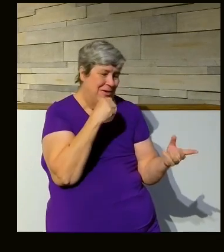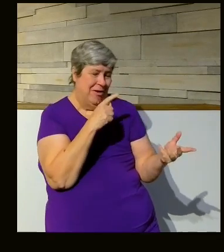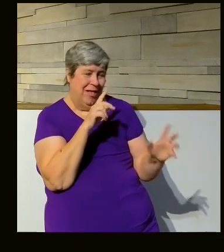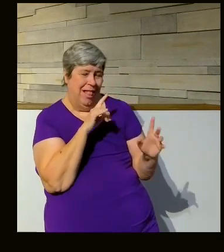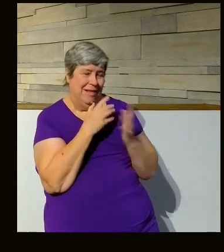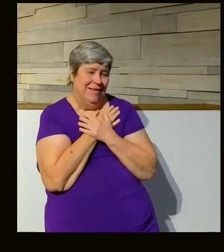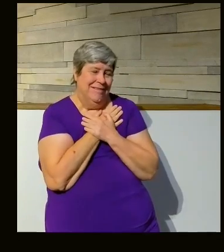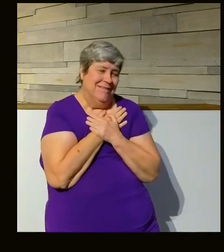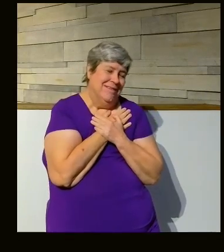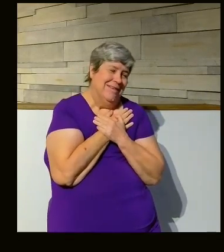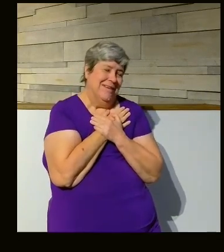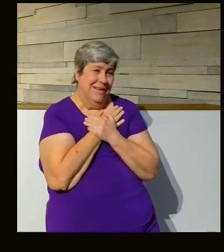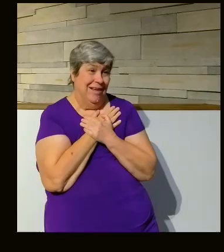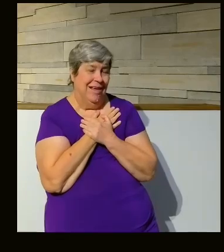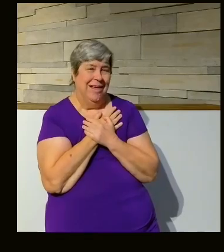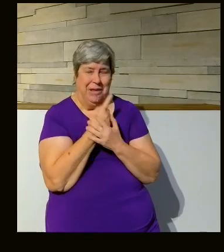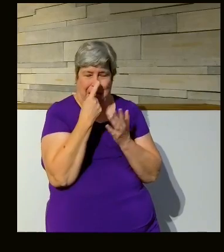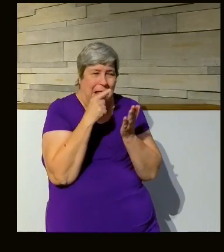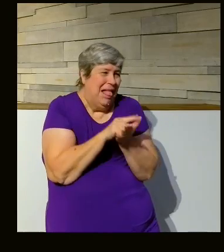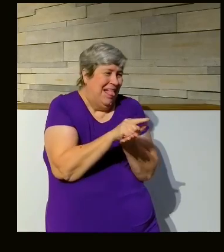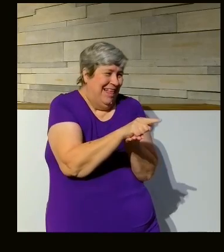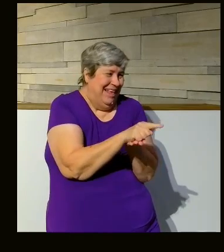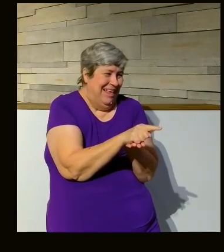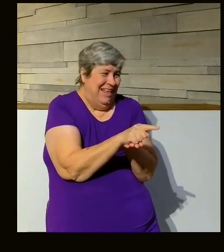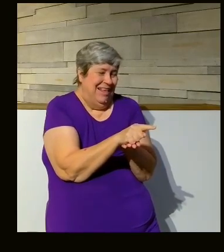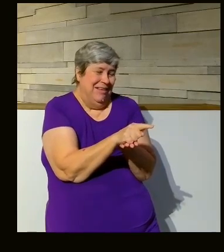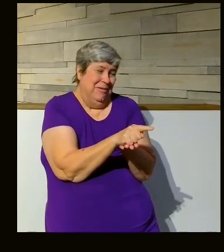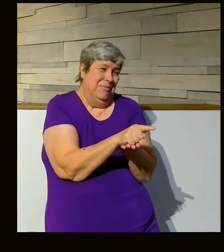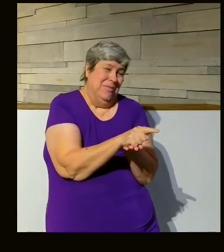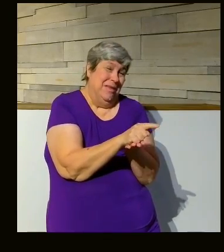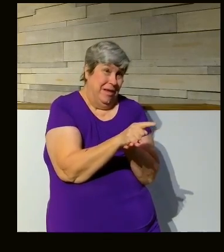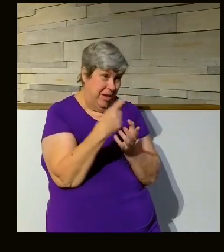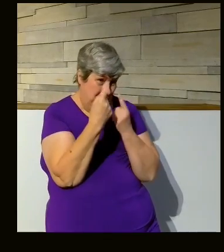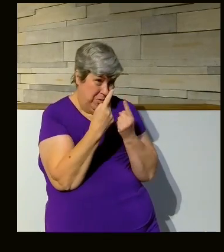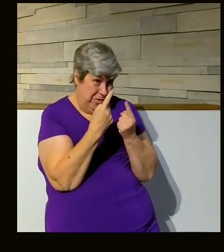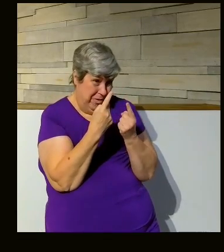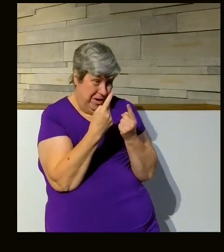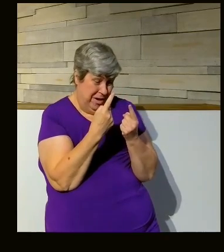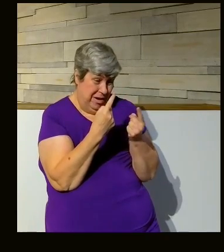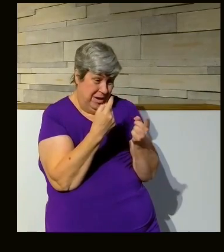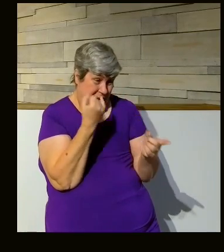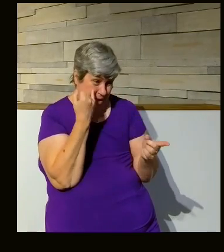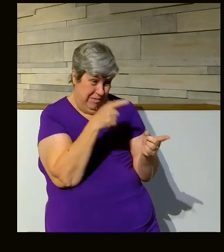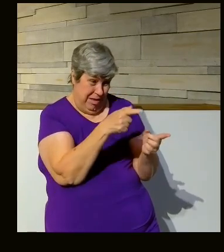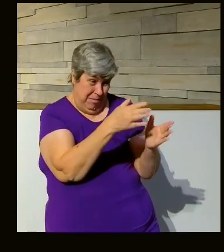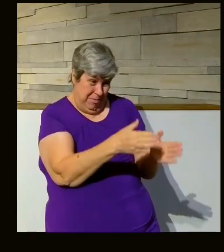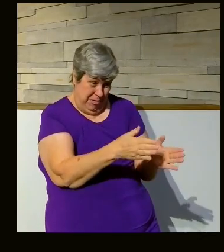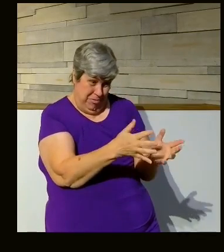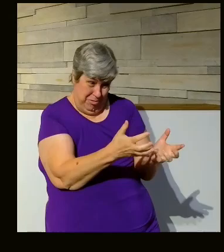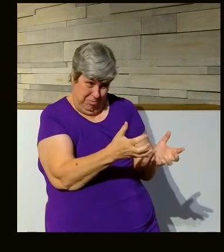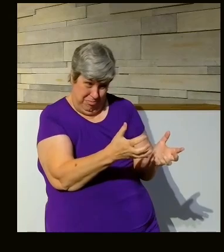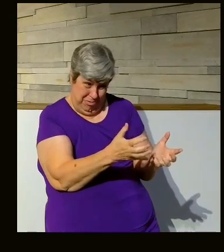girl, you had a crush, right? And so when you have a crush, you can't help but wonder, I wonder if that person wants